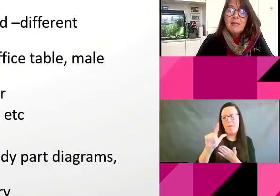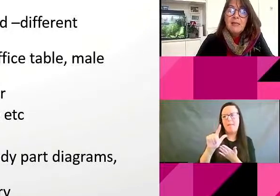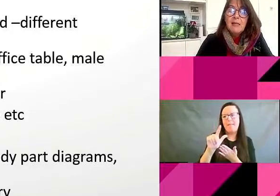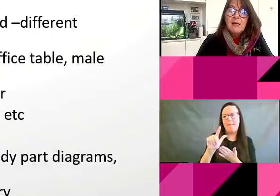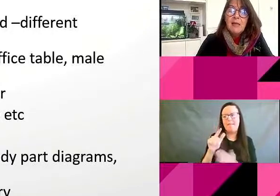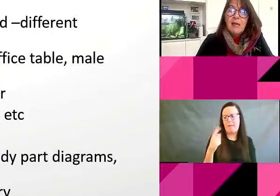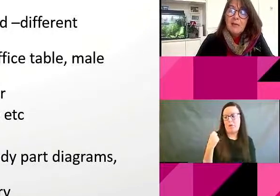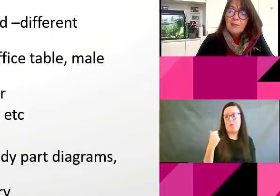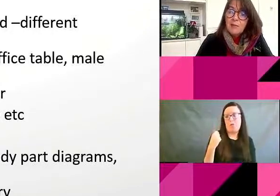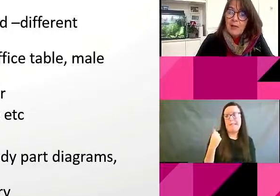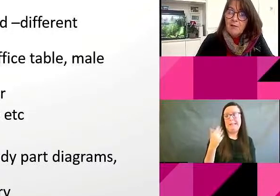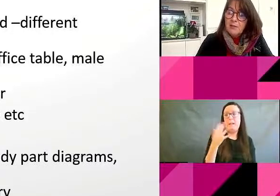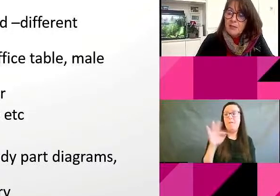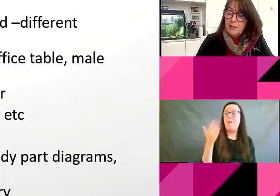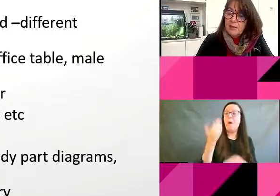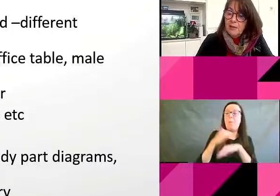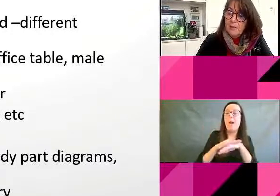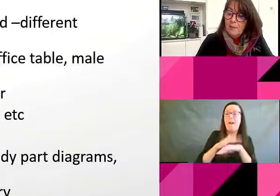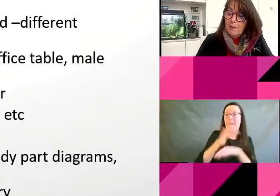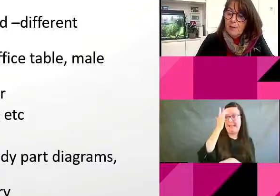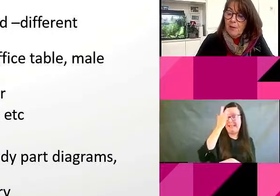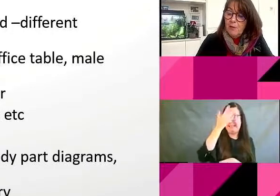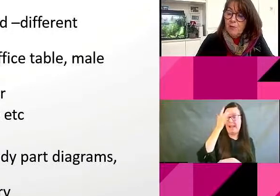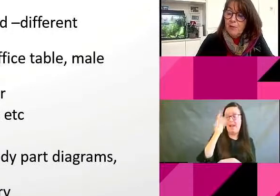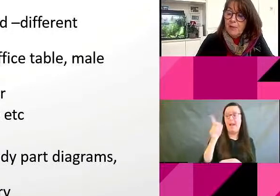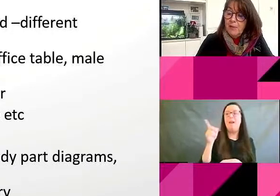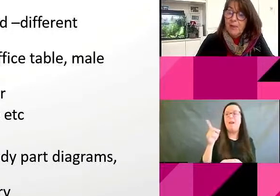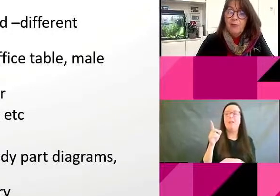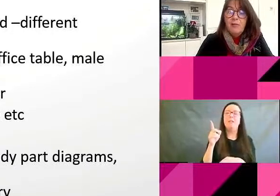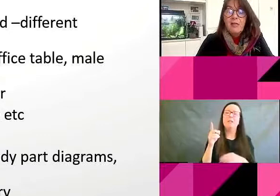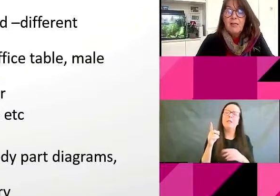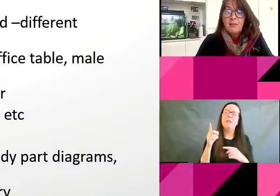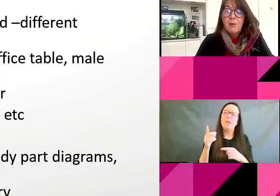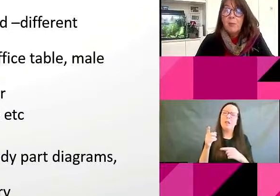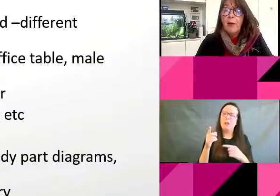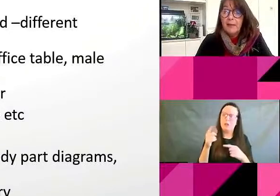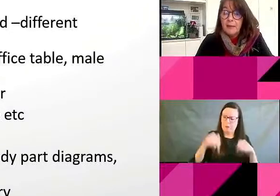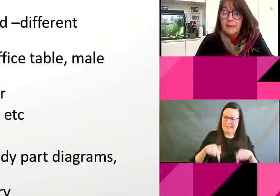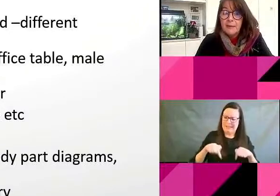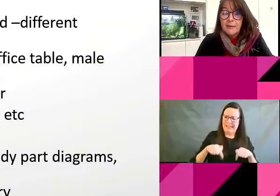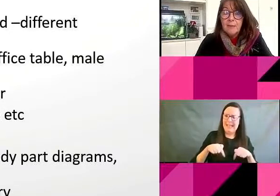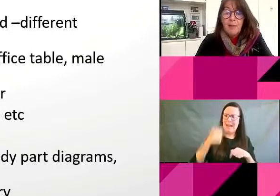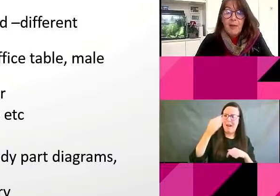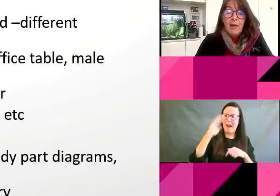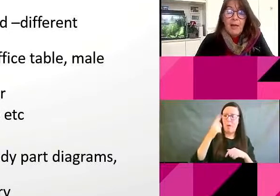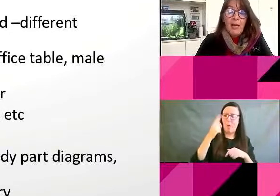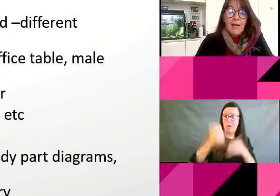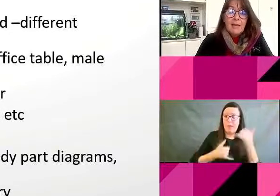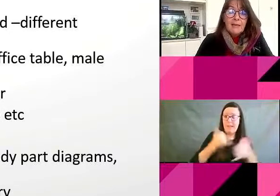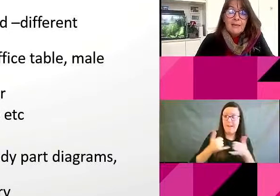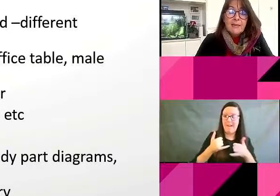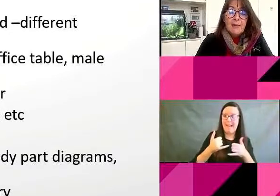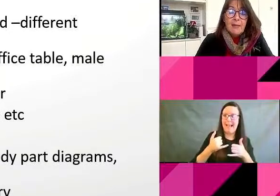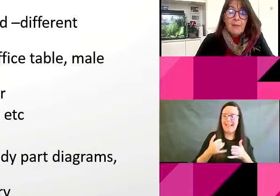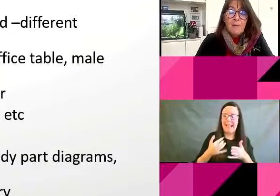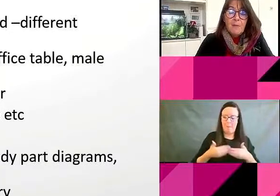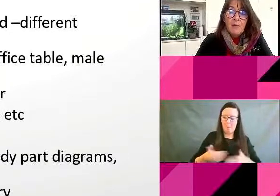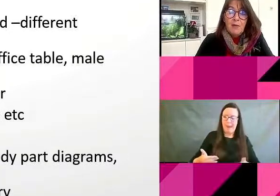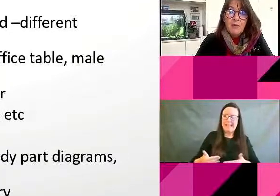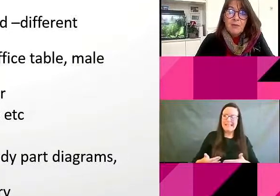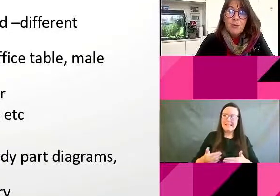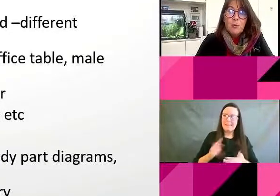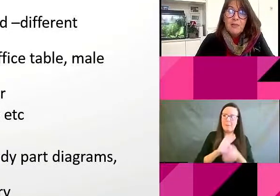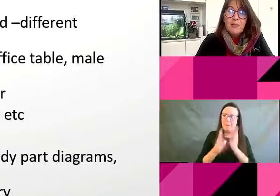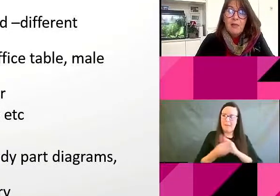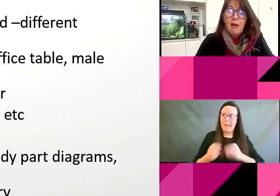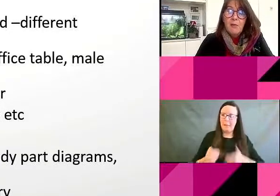from India and was found after being here for a year to be pregnant. And